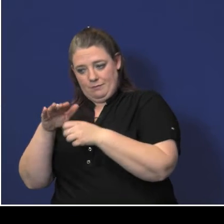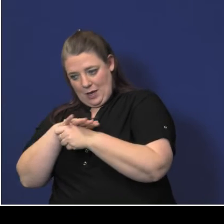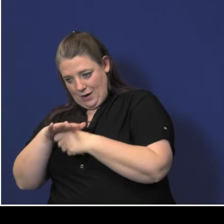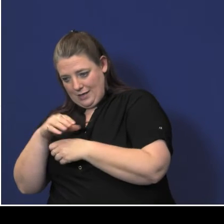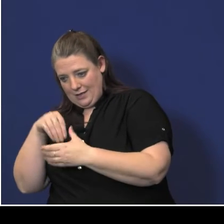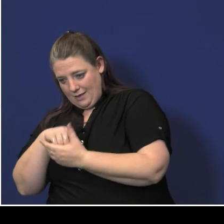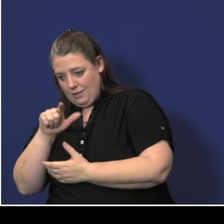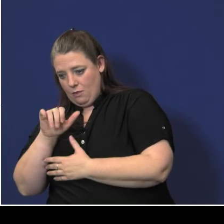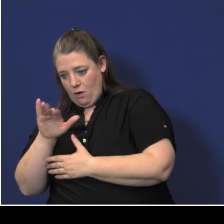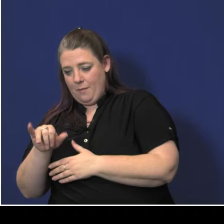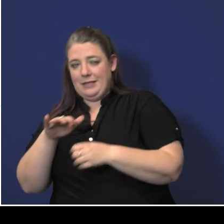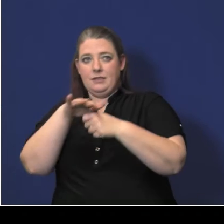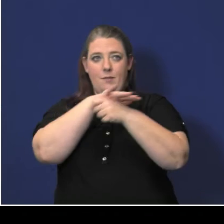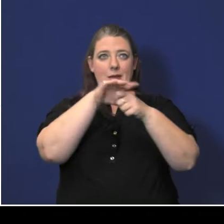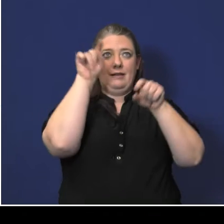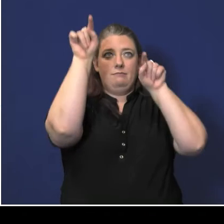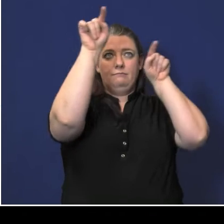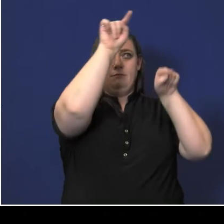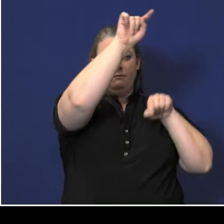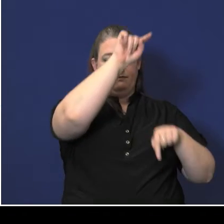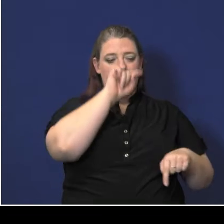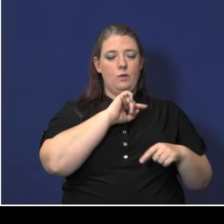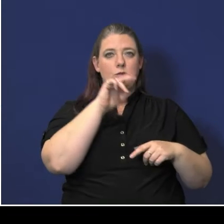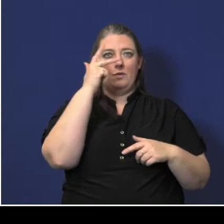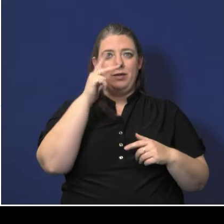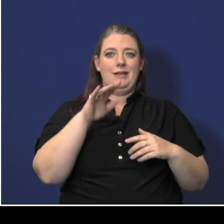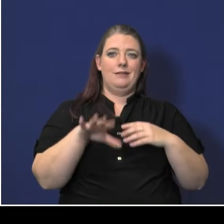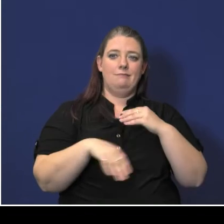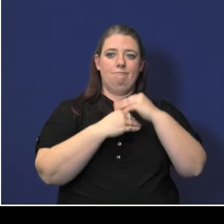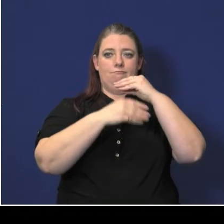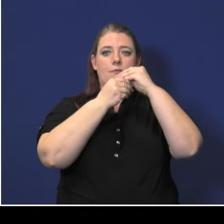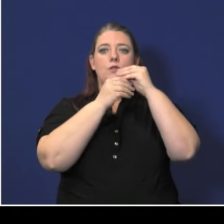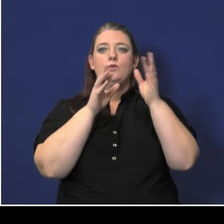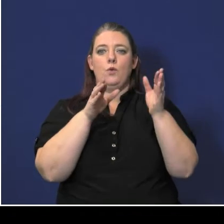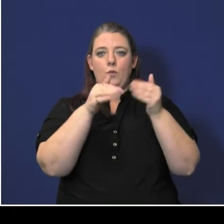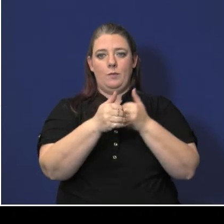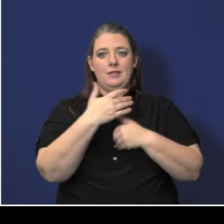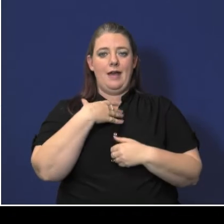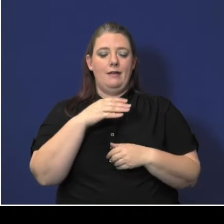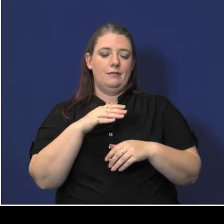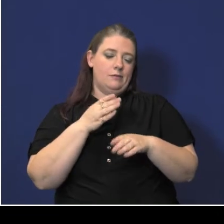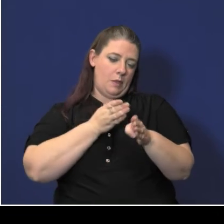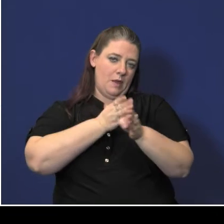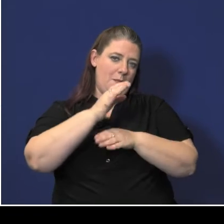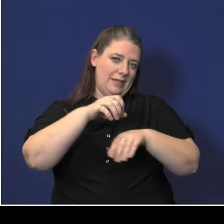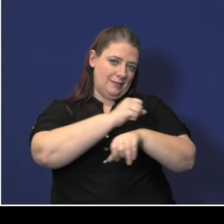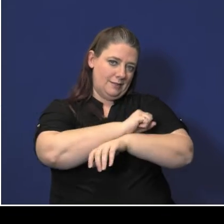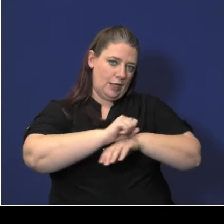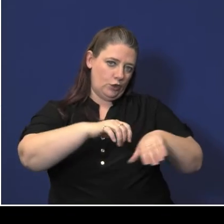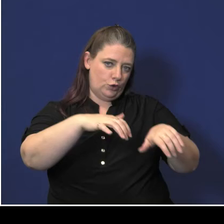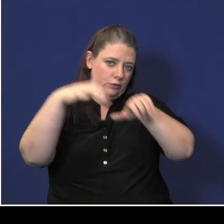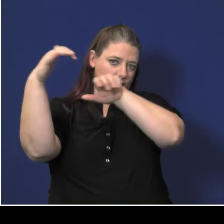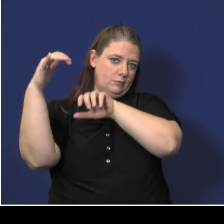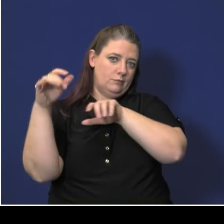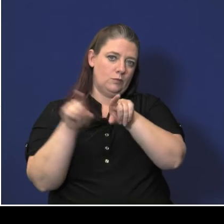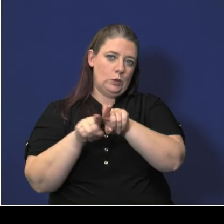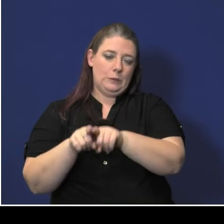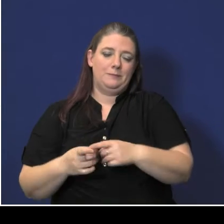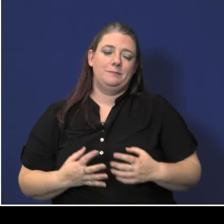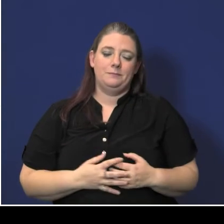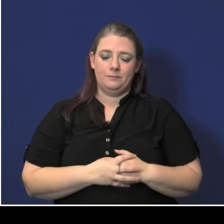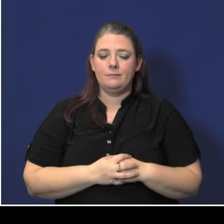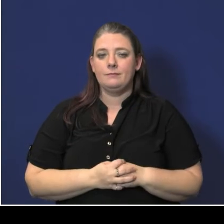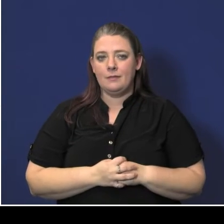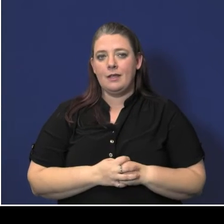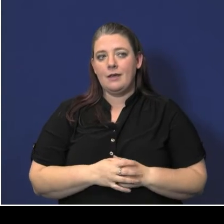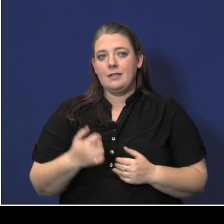three secondary spaces, if you will, the rooms, and then on the main stage, of course, with the primary auditorium of 1,500 seats. Yeah,